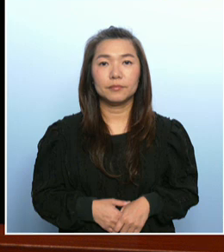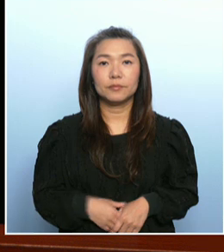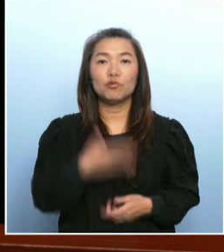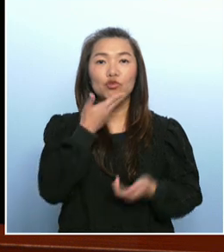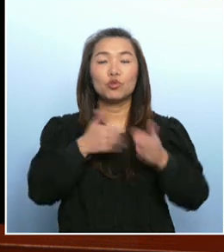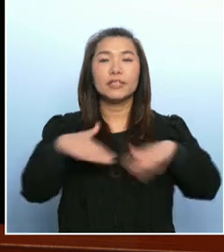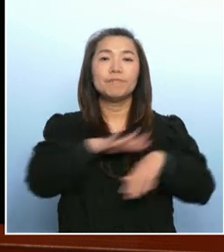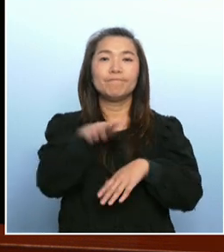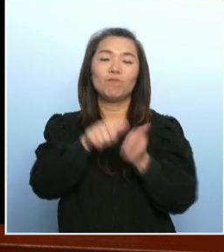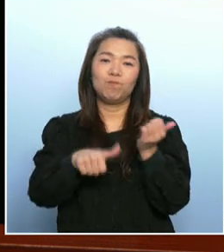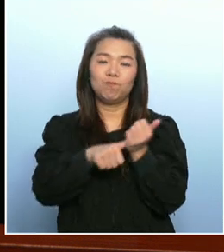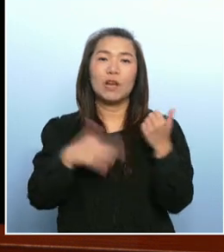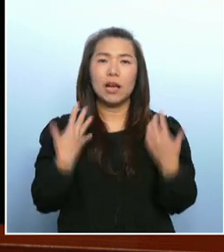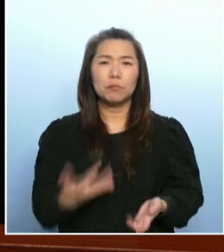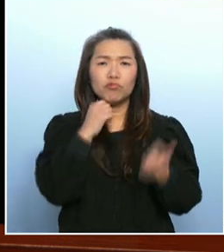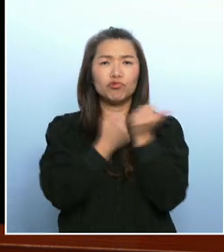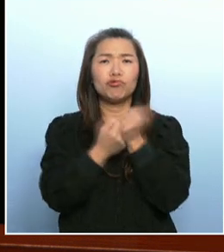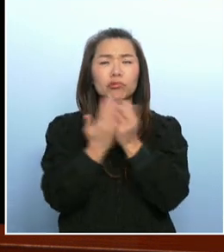Good morning, members.